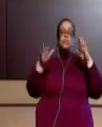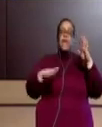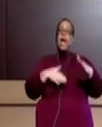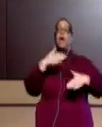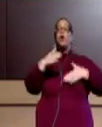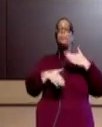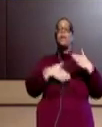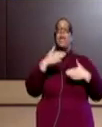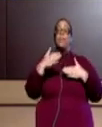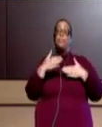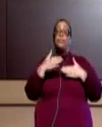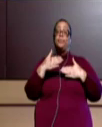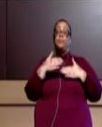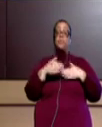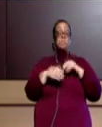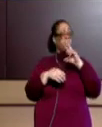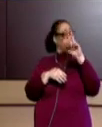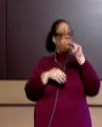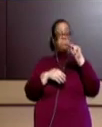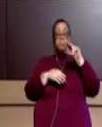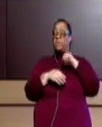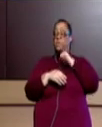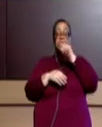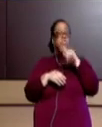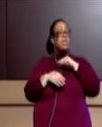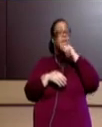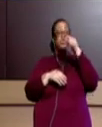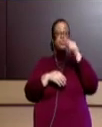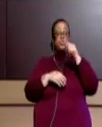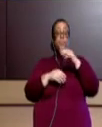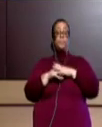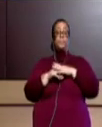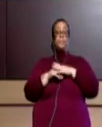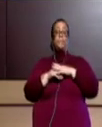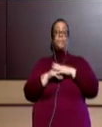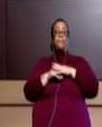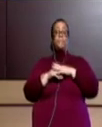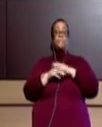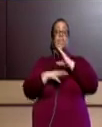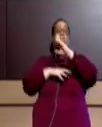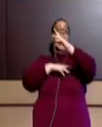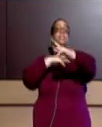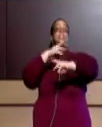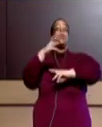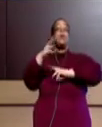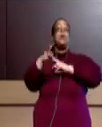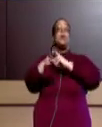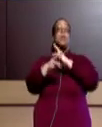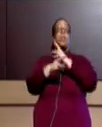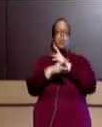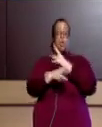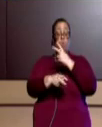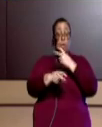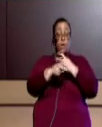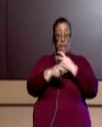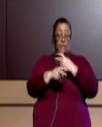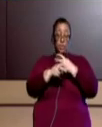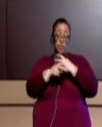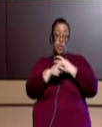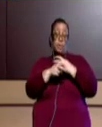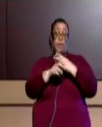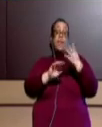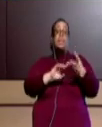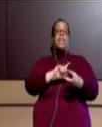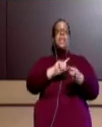happy. That's not true. You'll never. This is a global collective trauma, which means that it